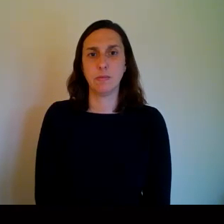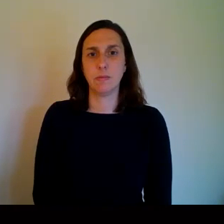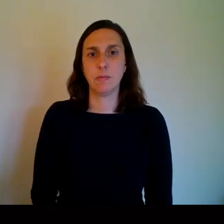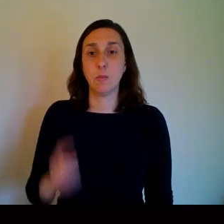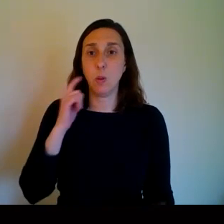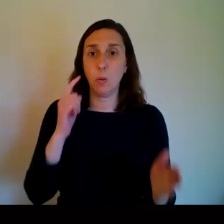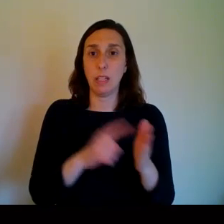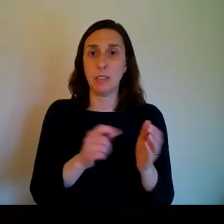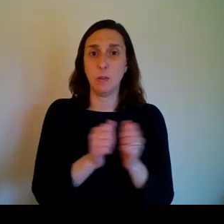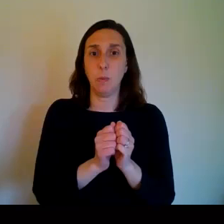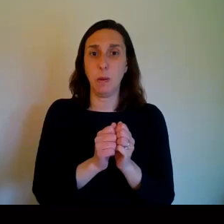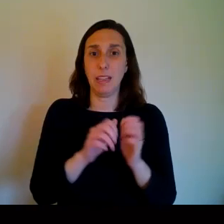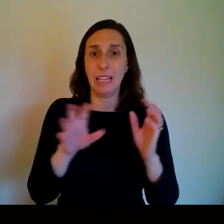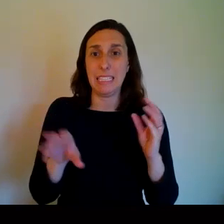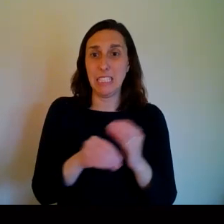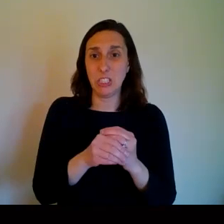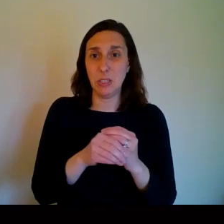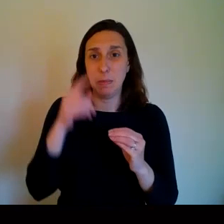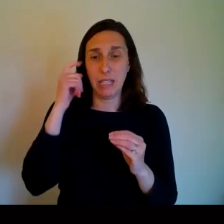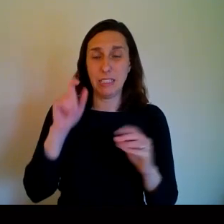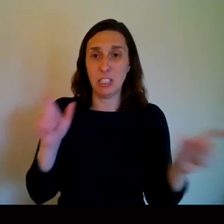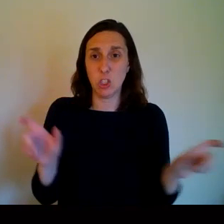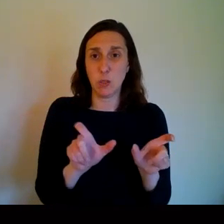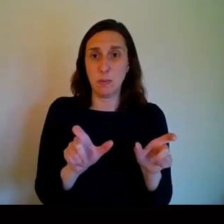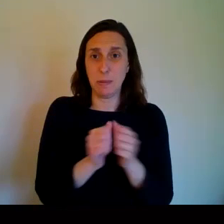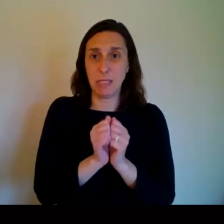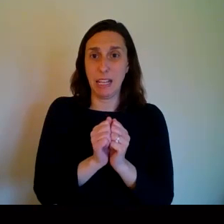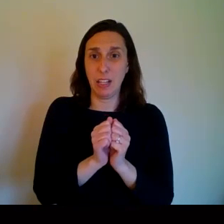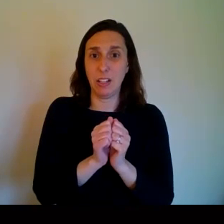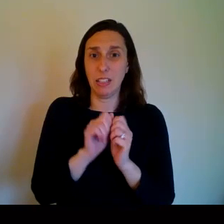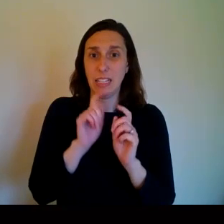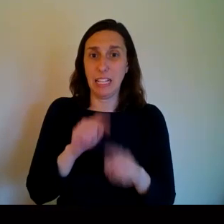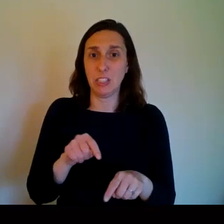me the answer 620 also.